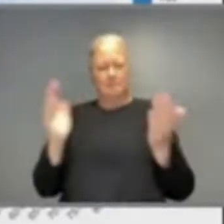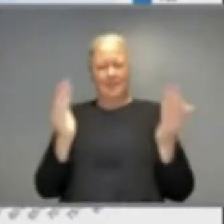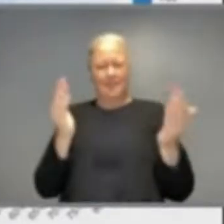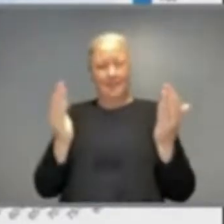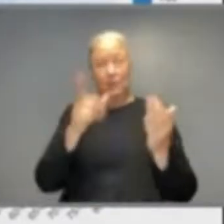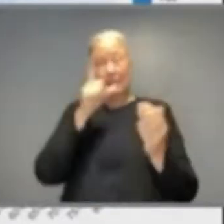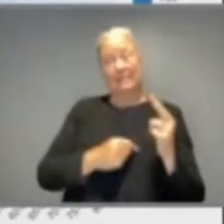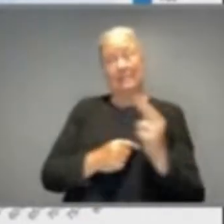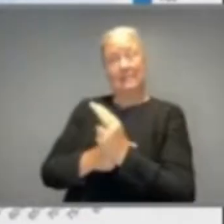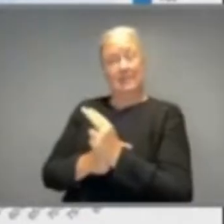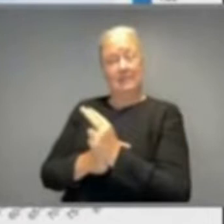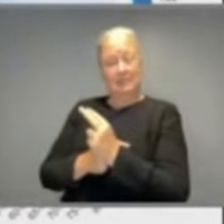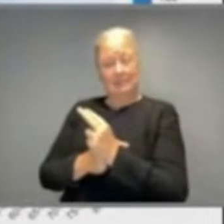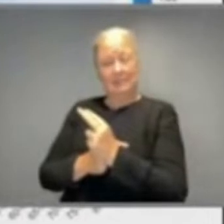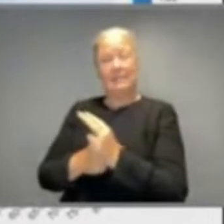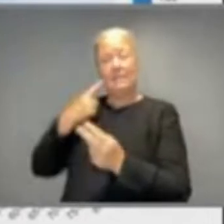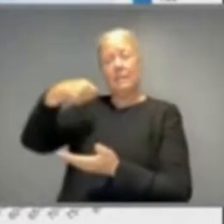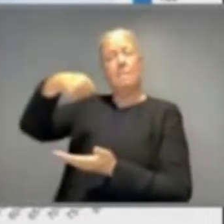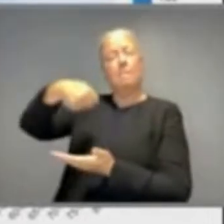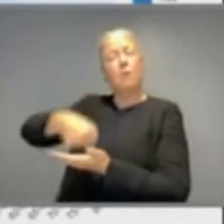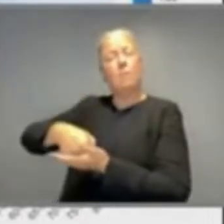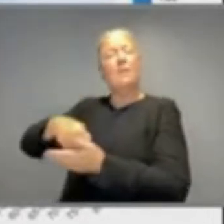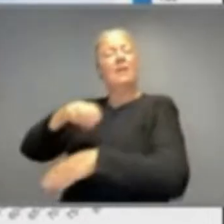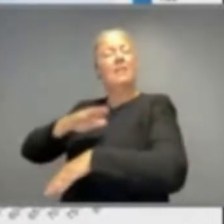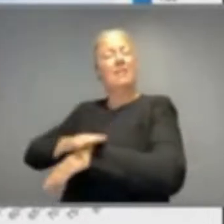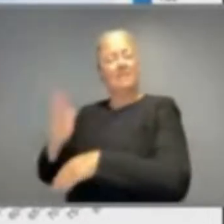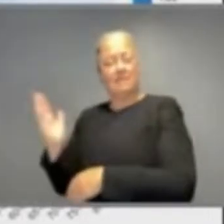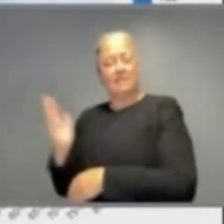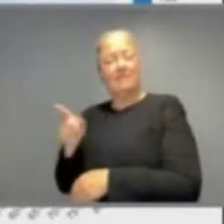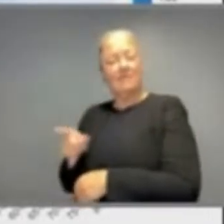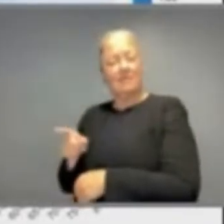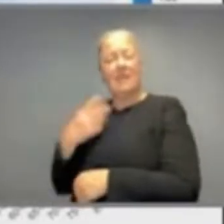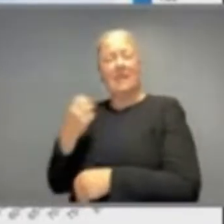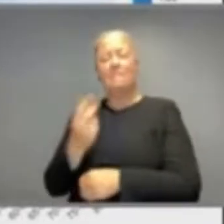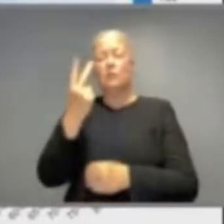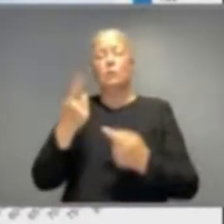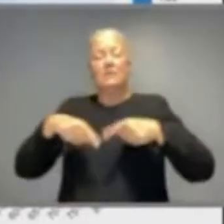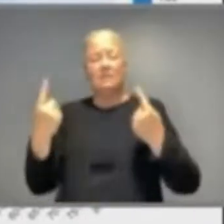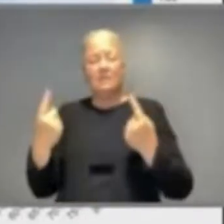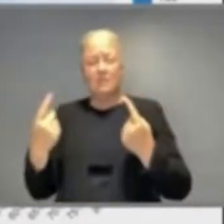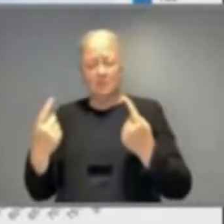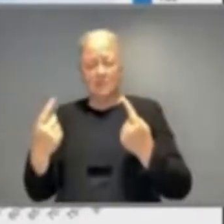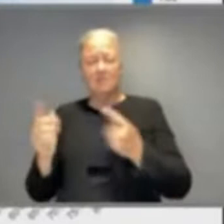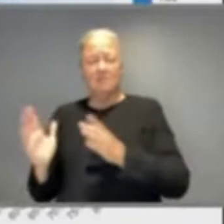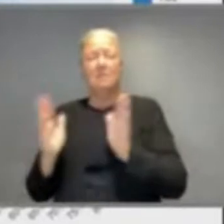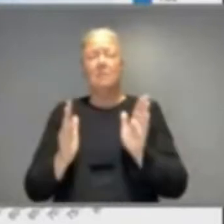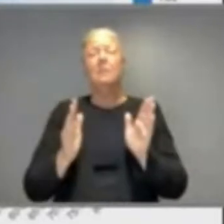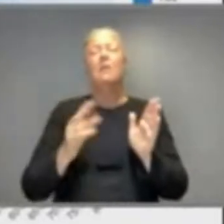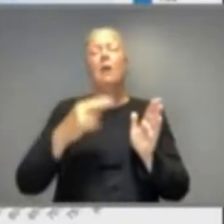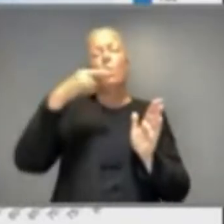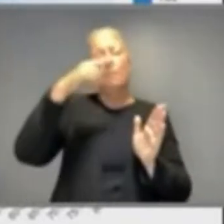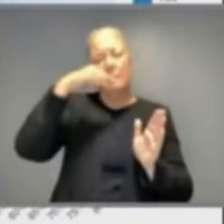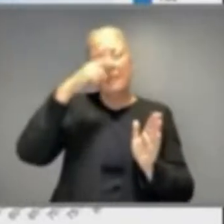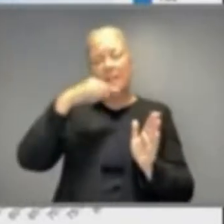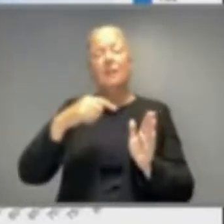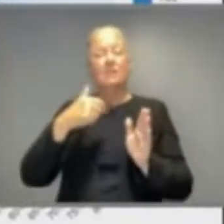If you look at the figure on the bottom left, we refer to two different allocation strategies, one called oldest first, which basically means we keep working our